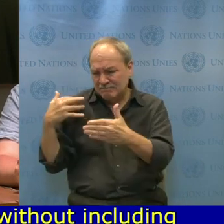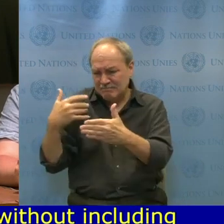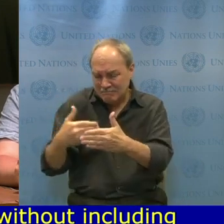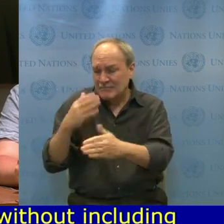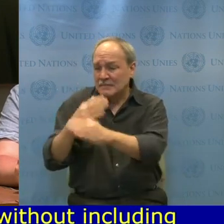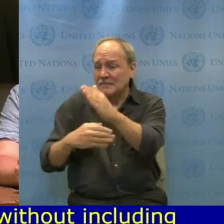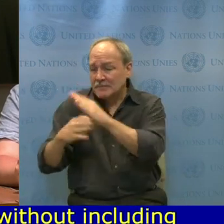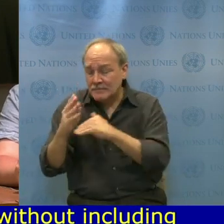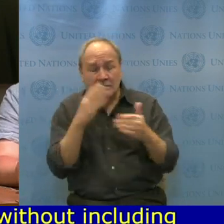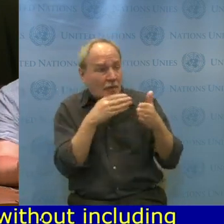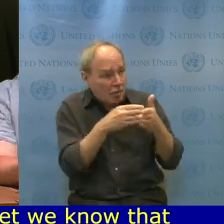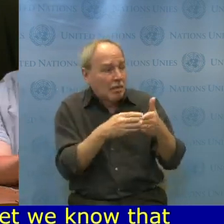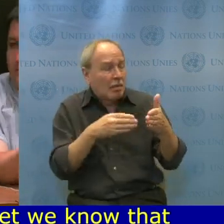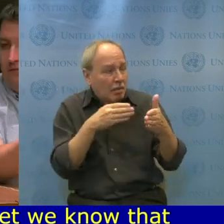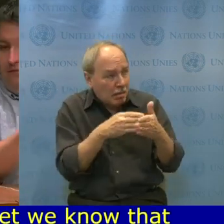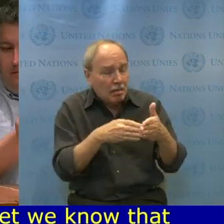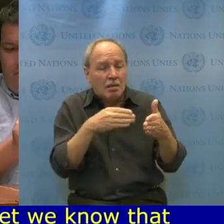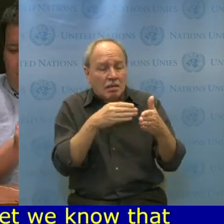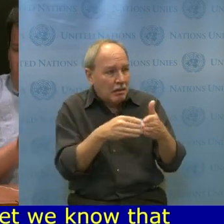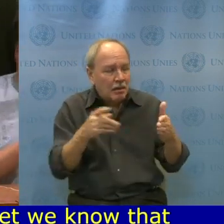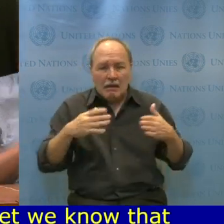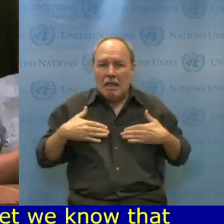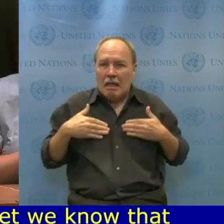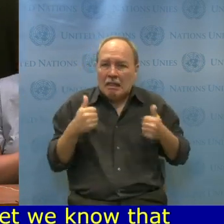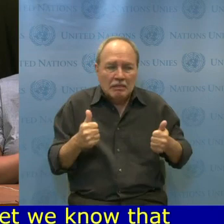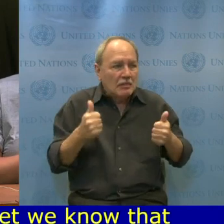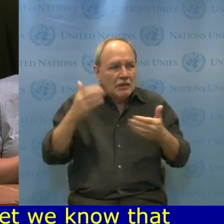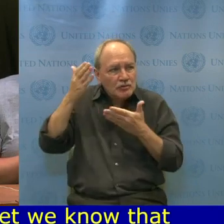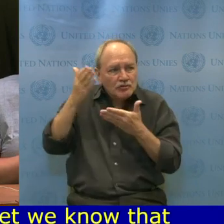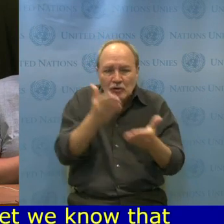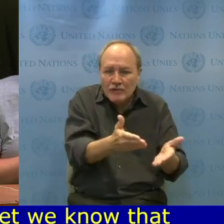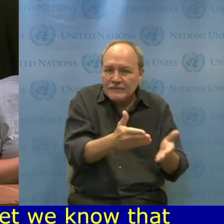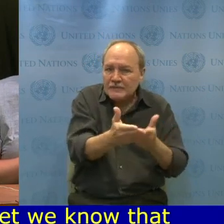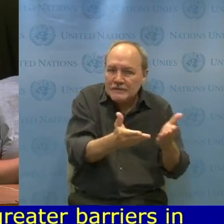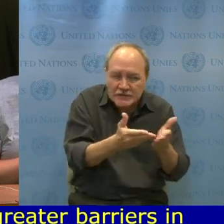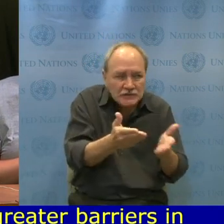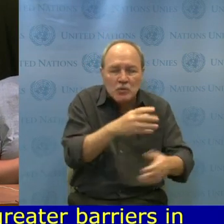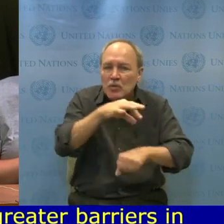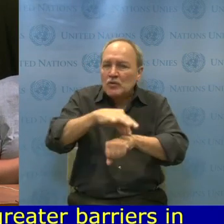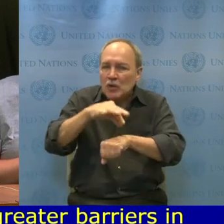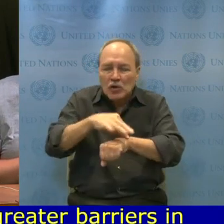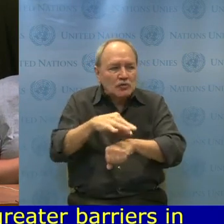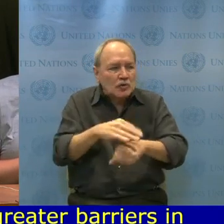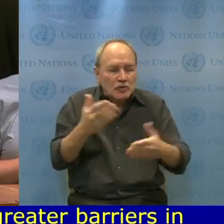everyday health services as well as specialized health services that are required.